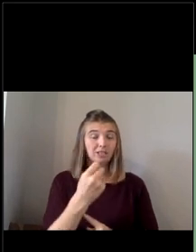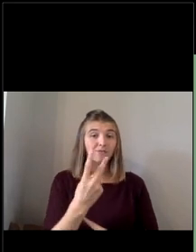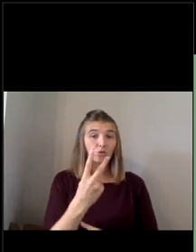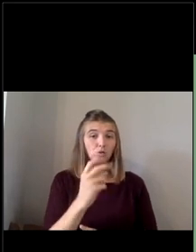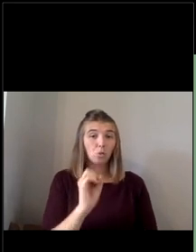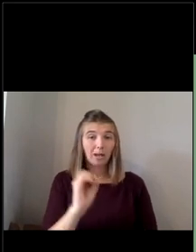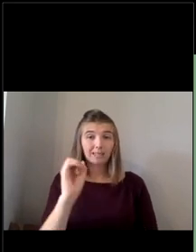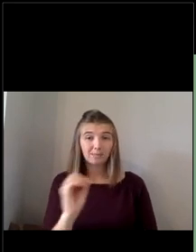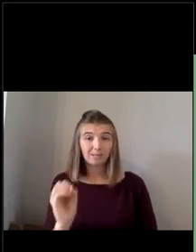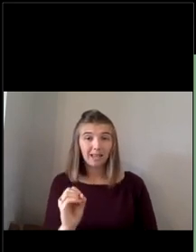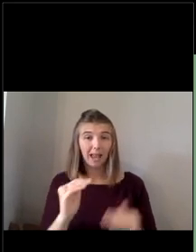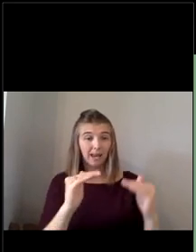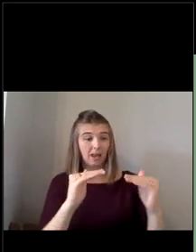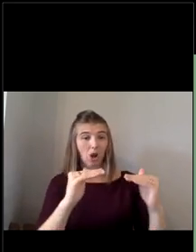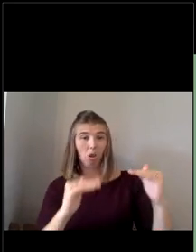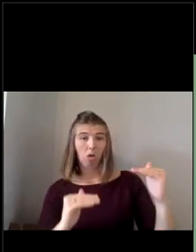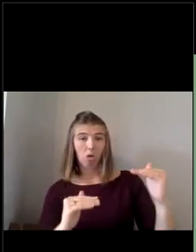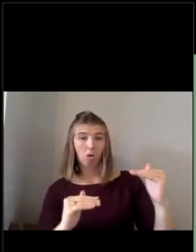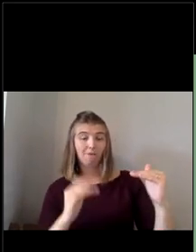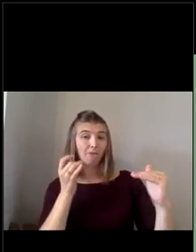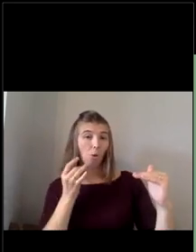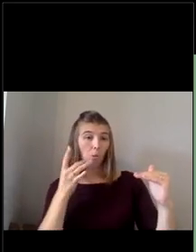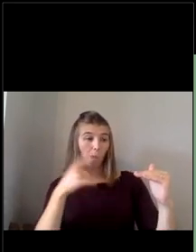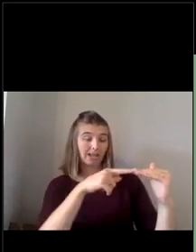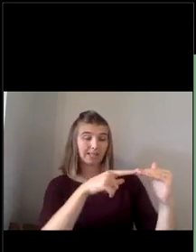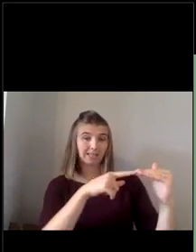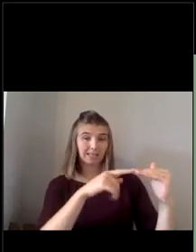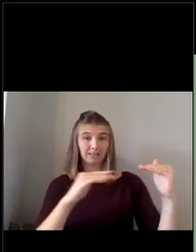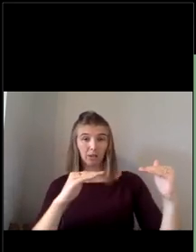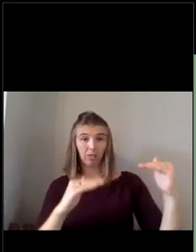to, you know, attain a 2-1 or a first class